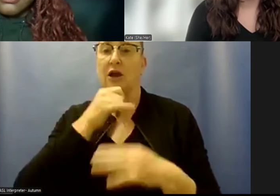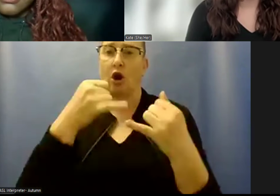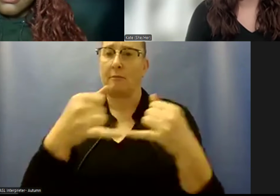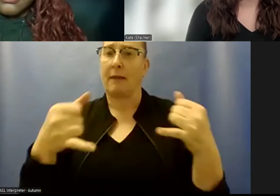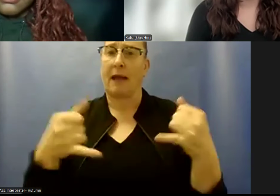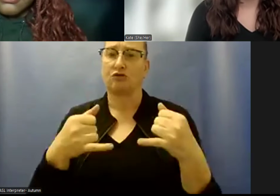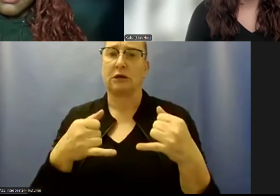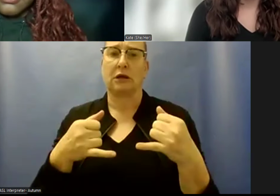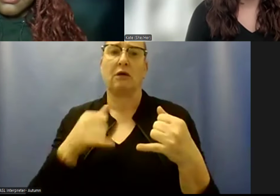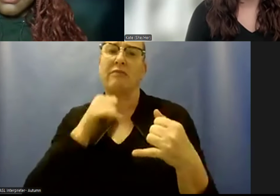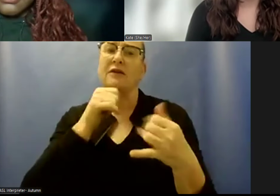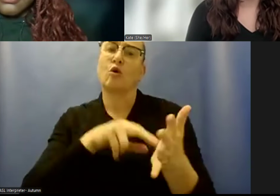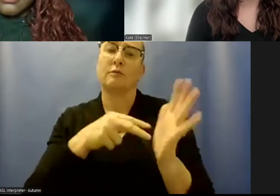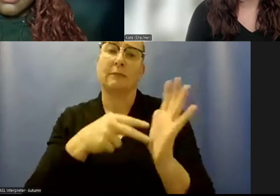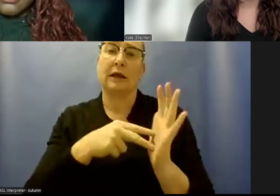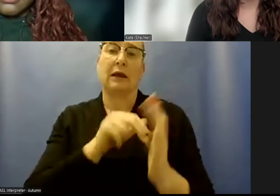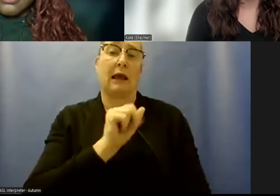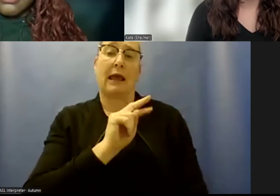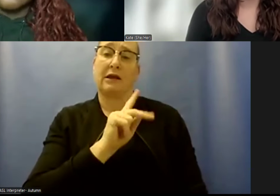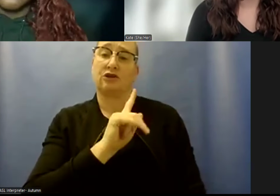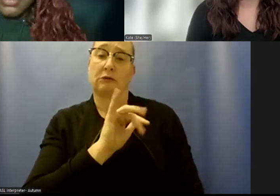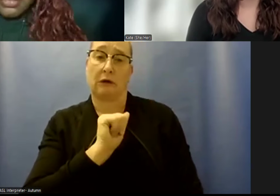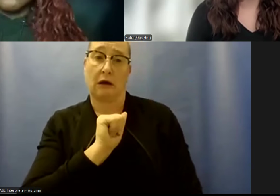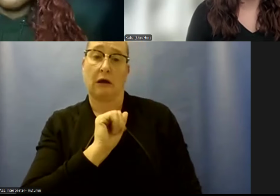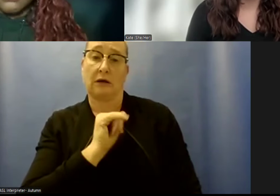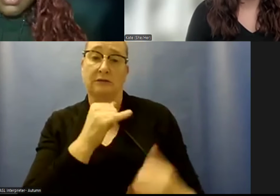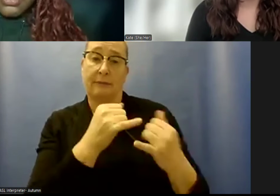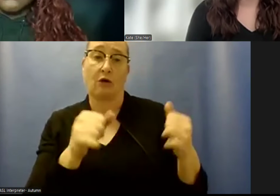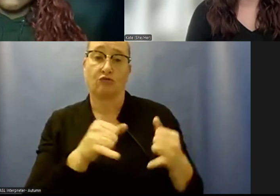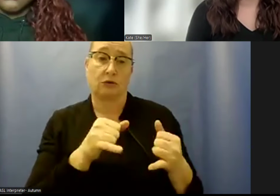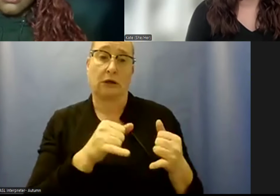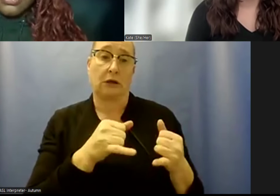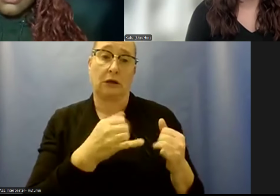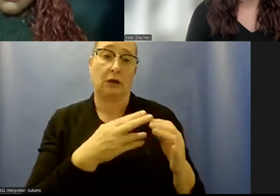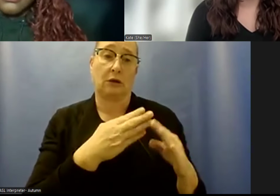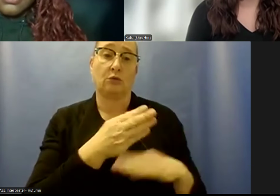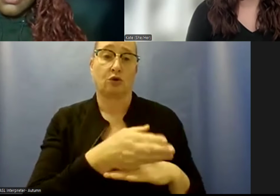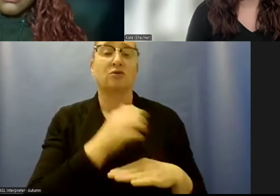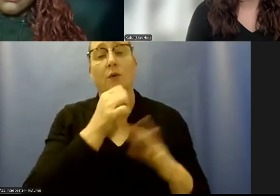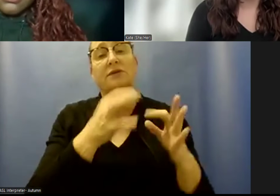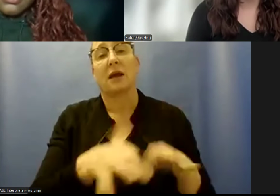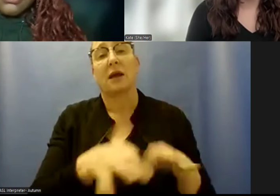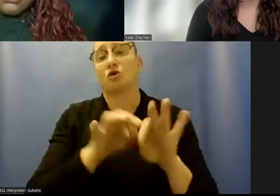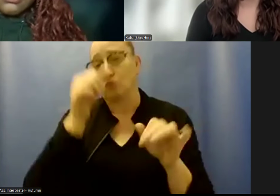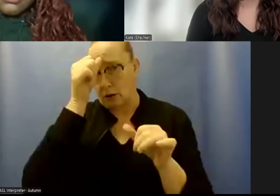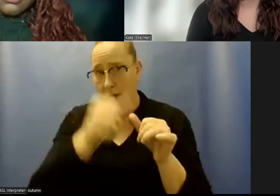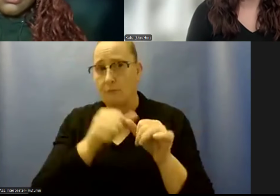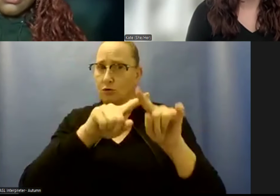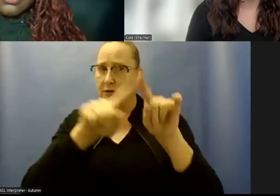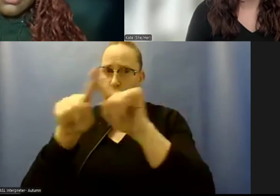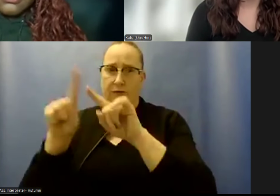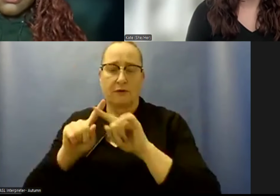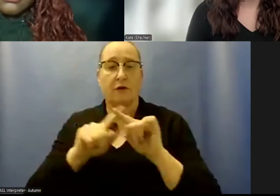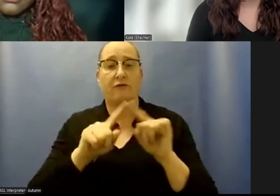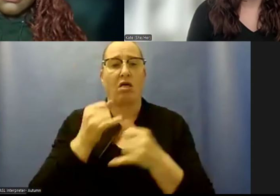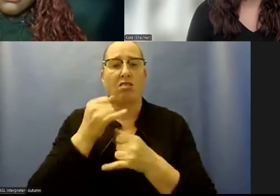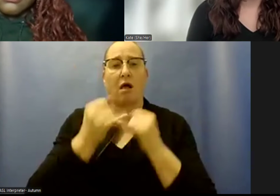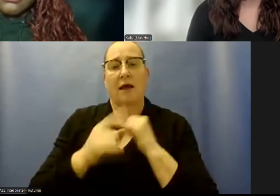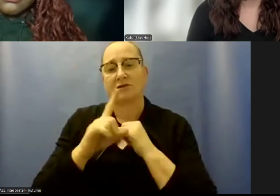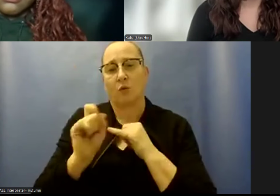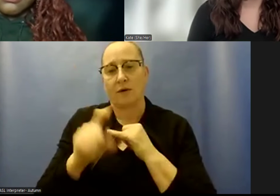does that mean that Angela's boundary wasn't valid? And it's important for us to remember that. So the last question,